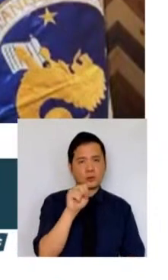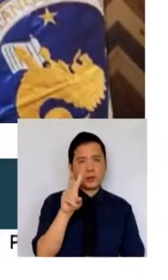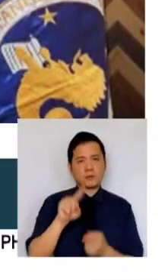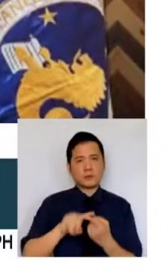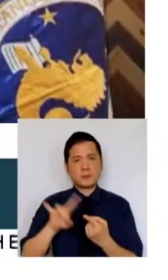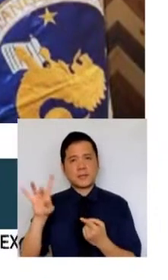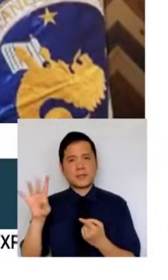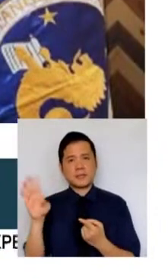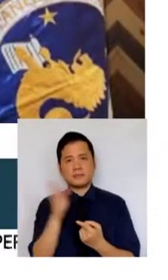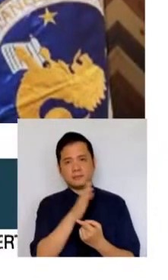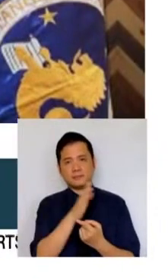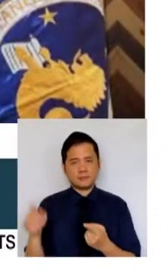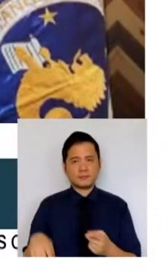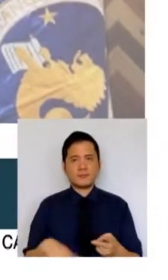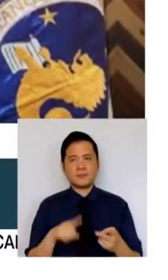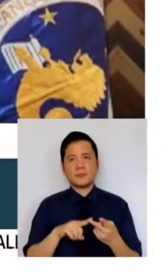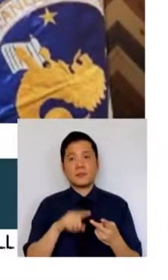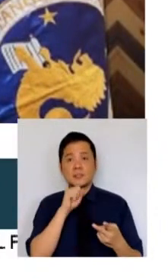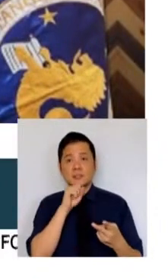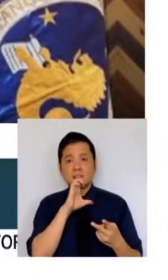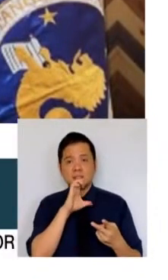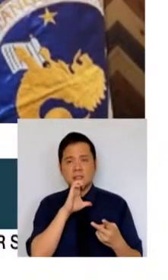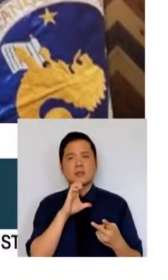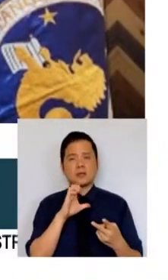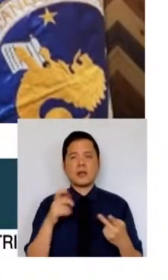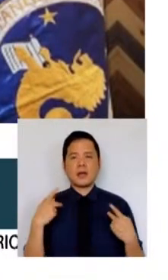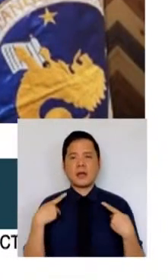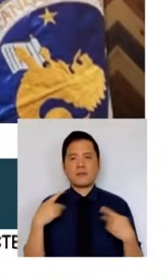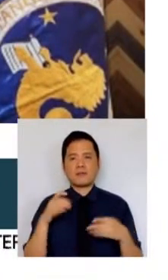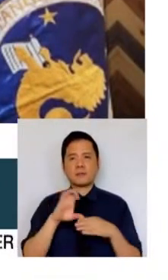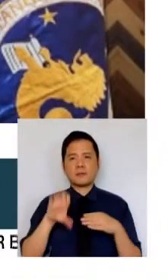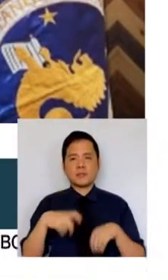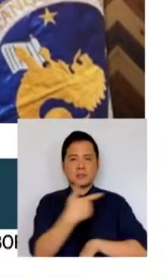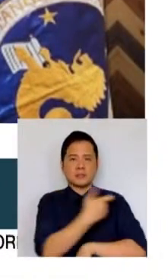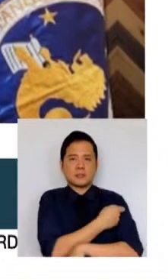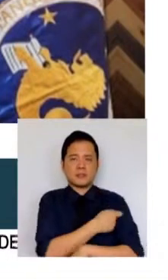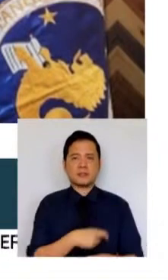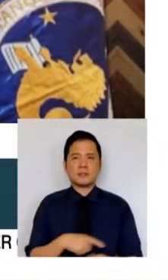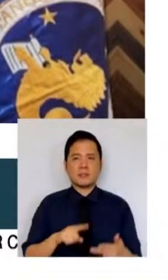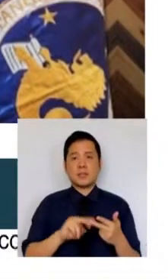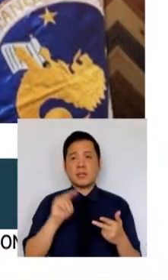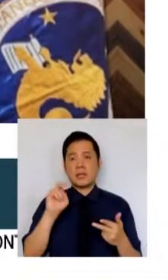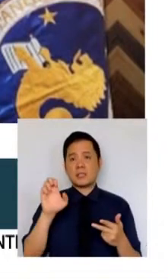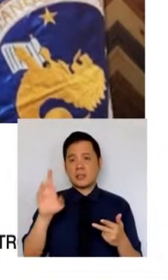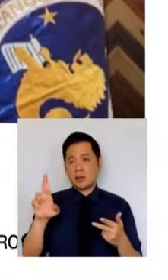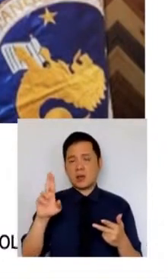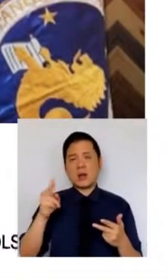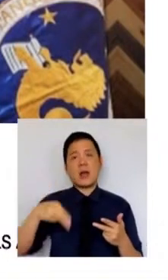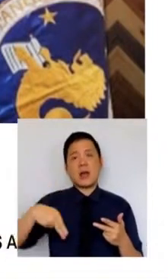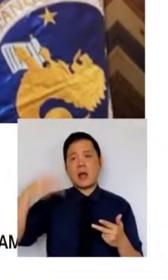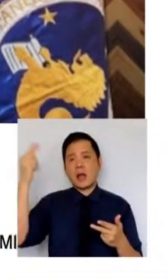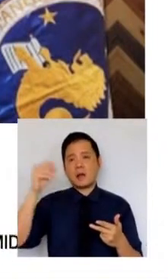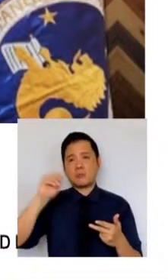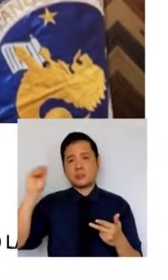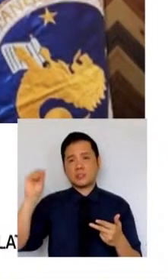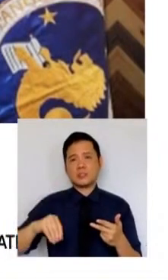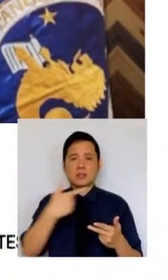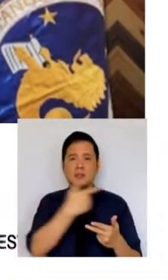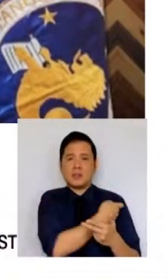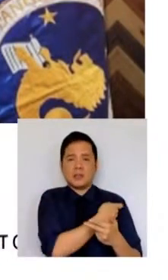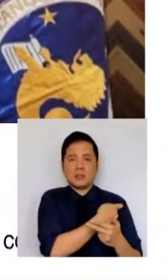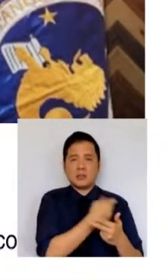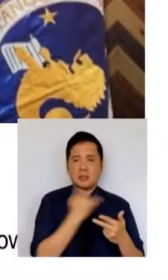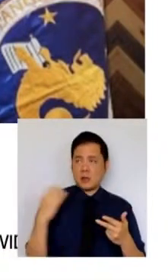mga senior citizens natin ang bakunado na. And mataas ang vaccination rate ng NCR. Let's wait for the announcement ng IATF.